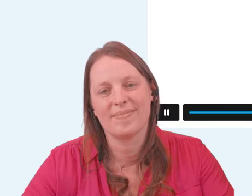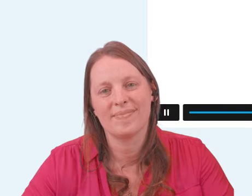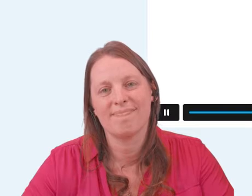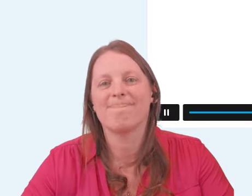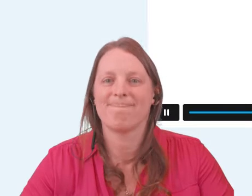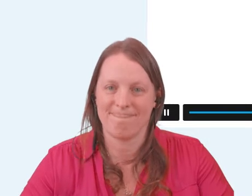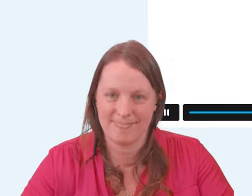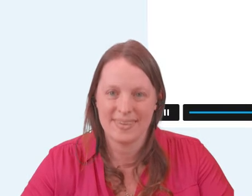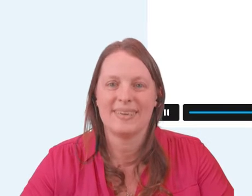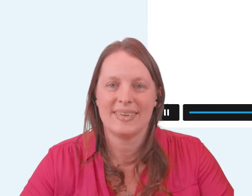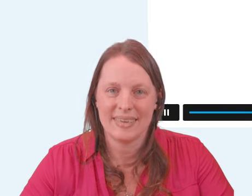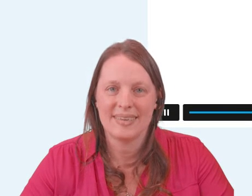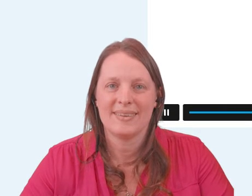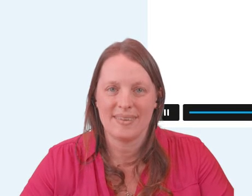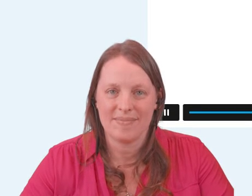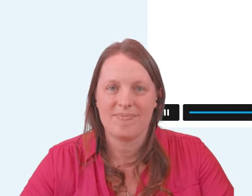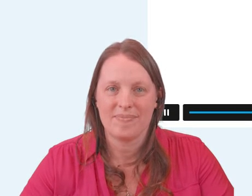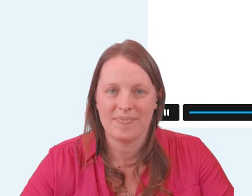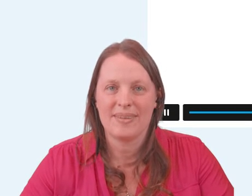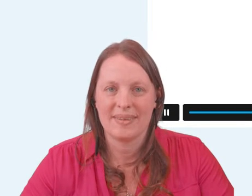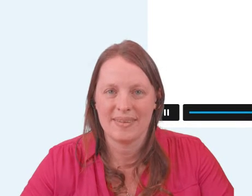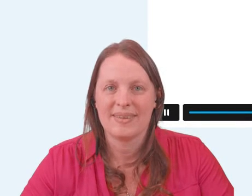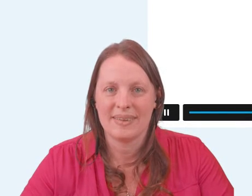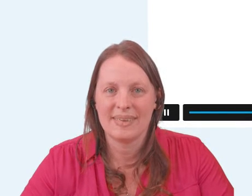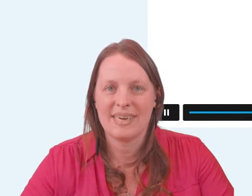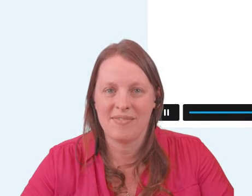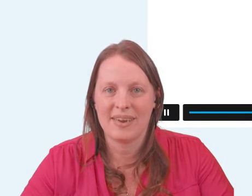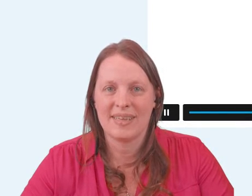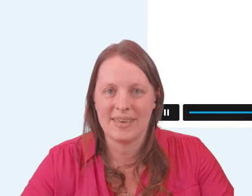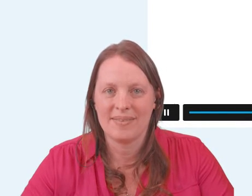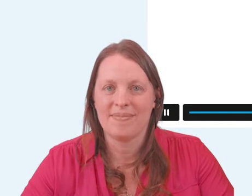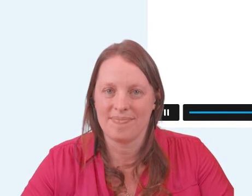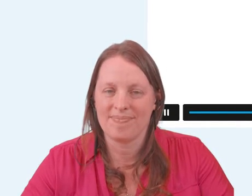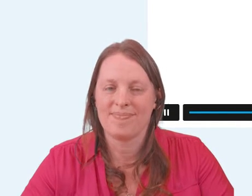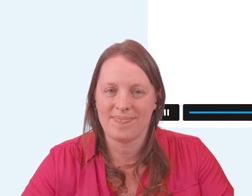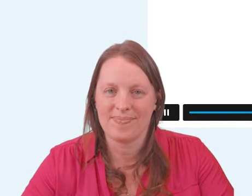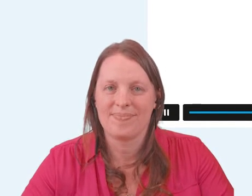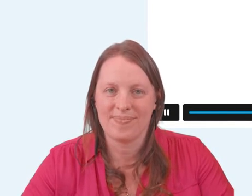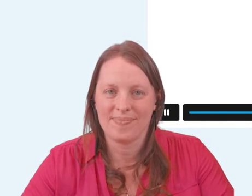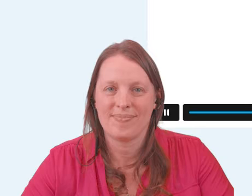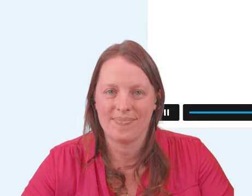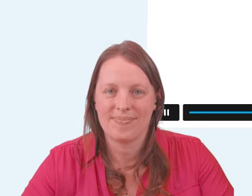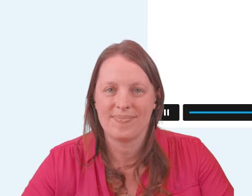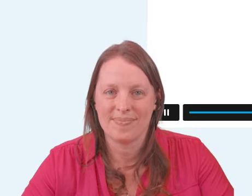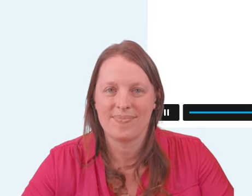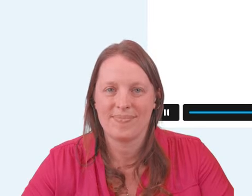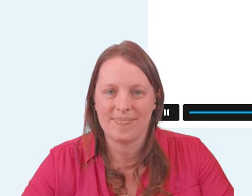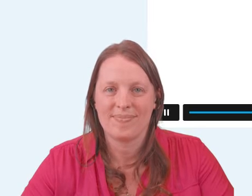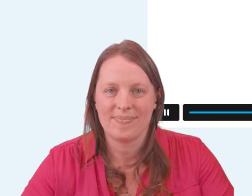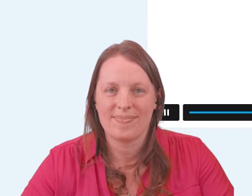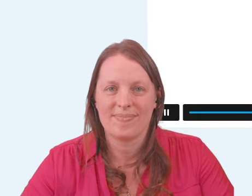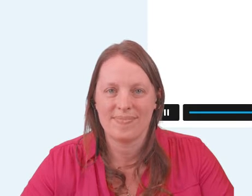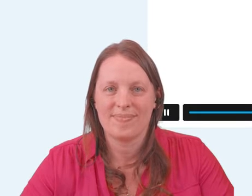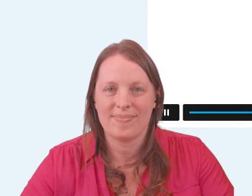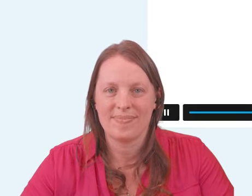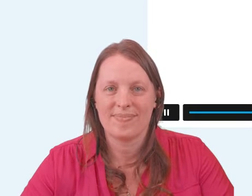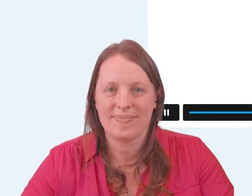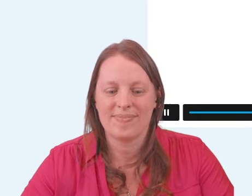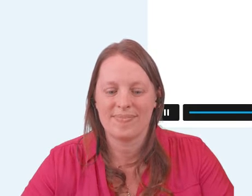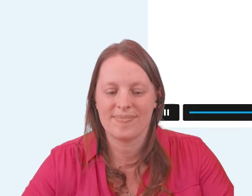intensity of the both direction of the nystagmus. So the sit supine position is very important to